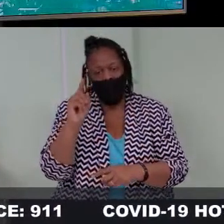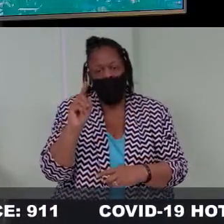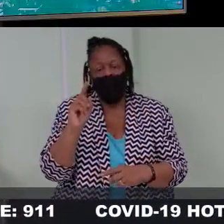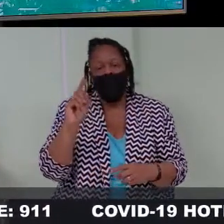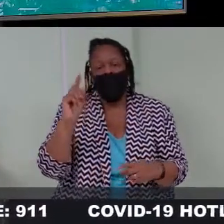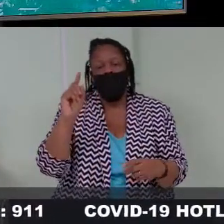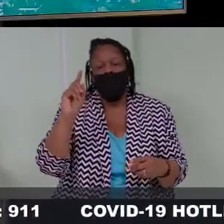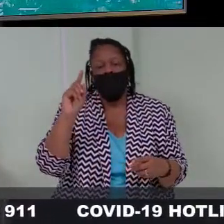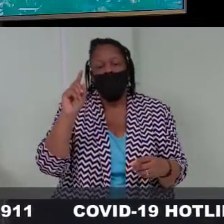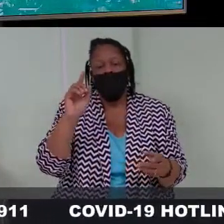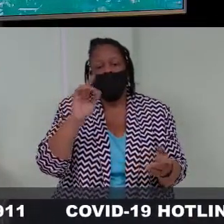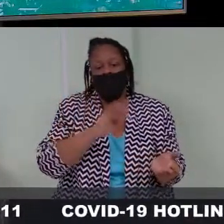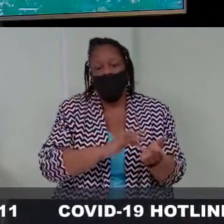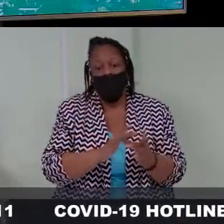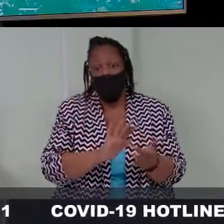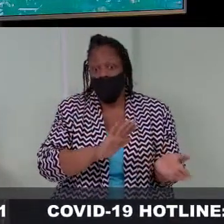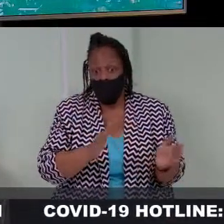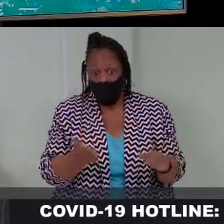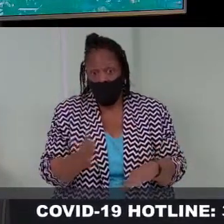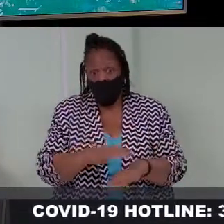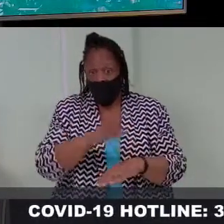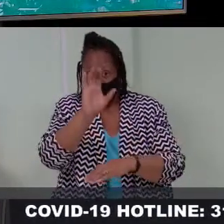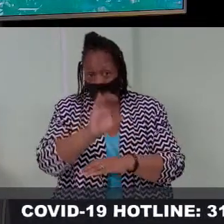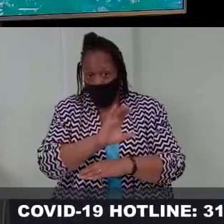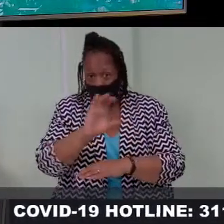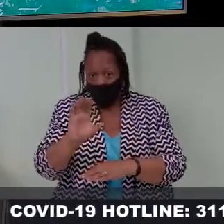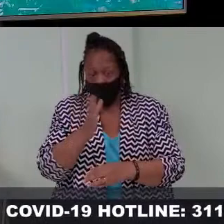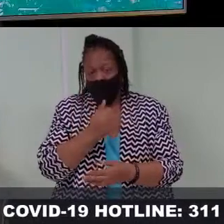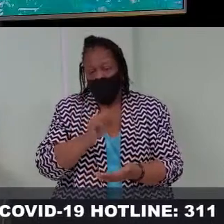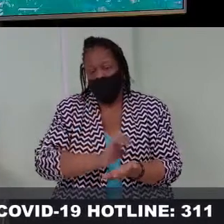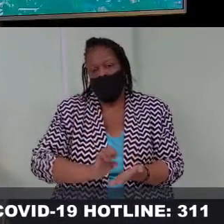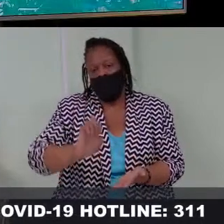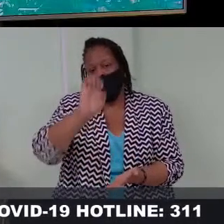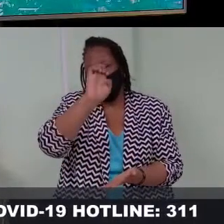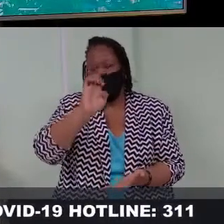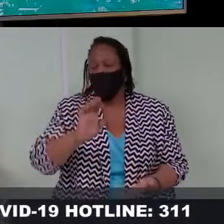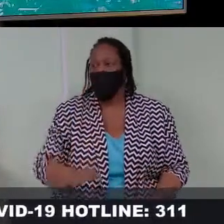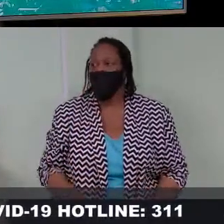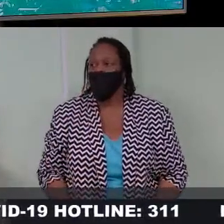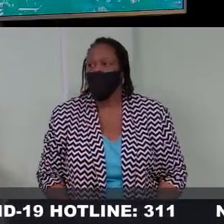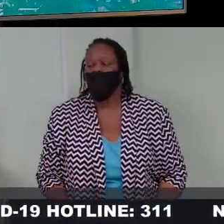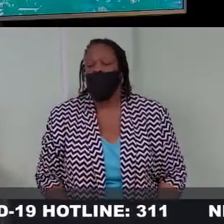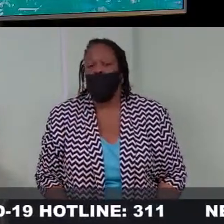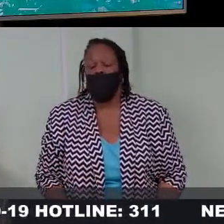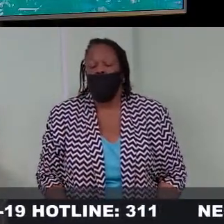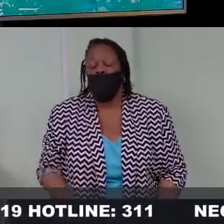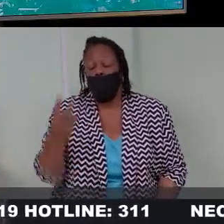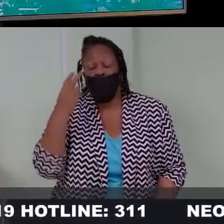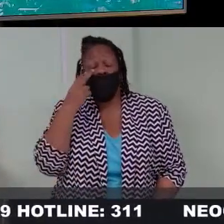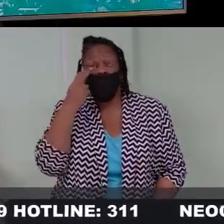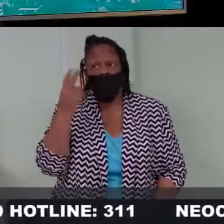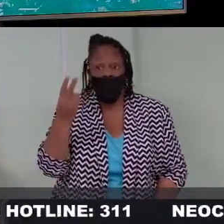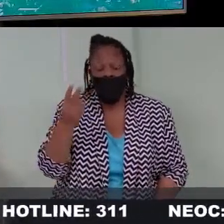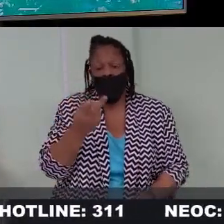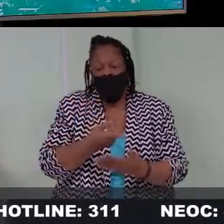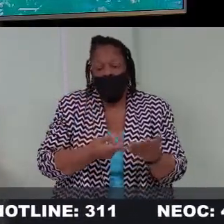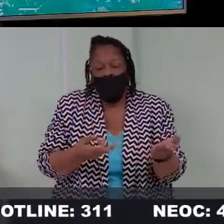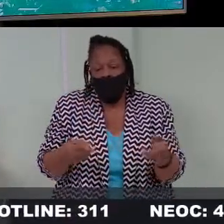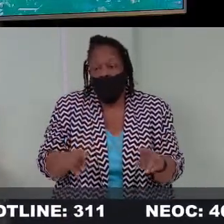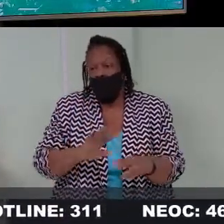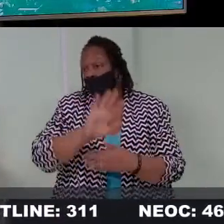respect to the COVID-19 pandemic. It has really been a difficult